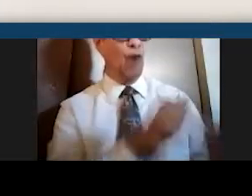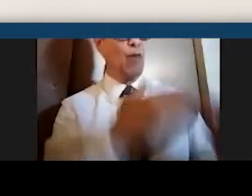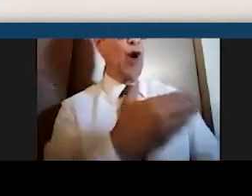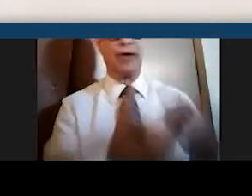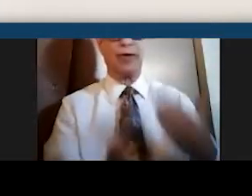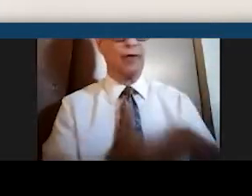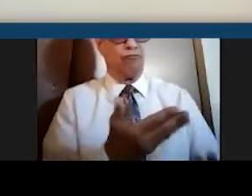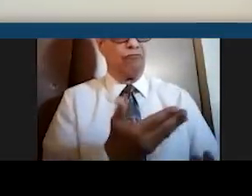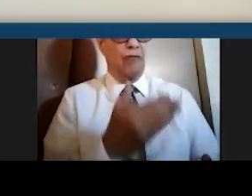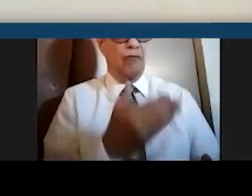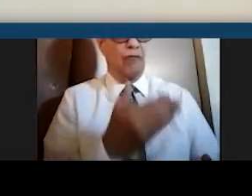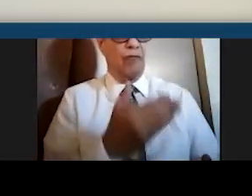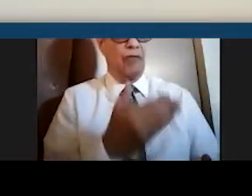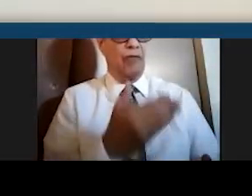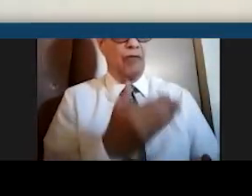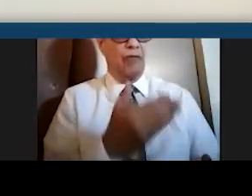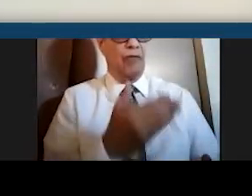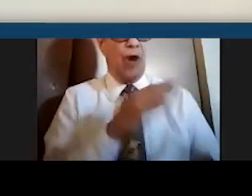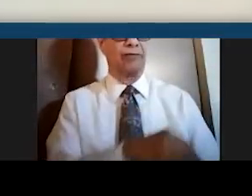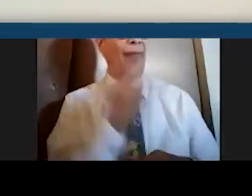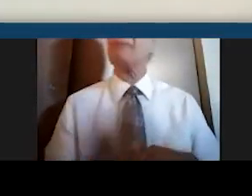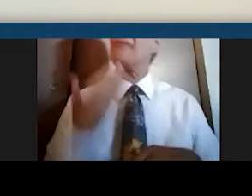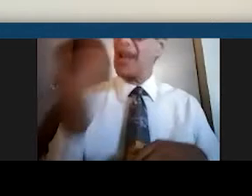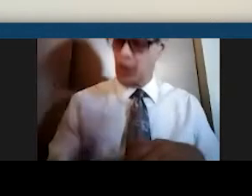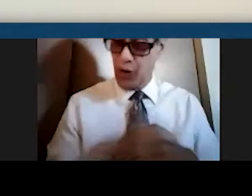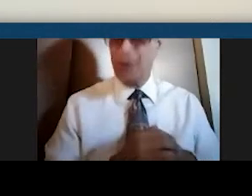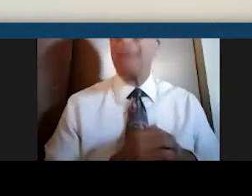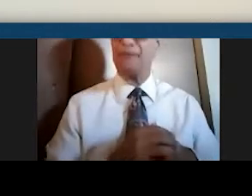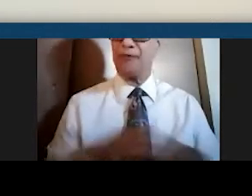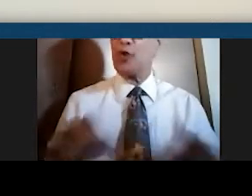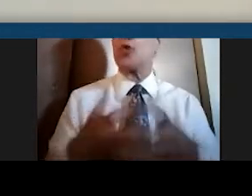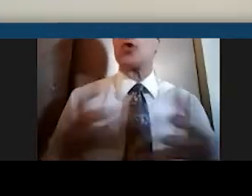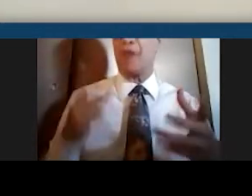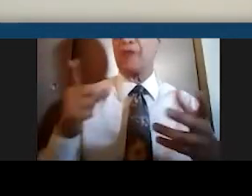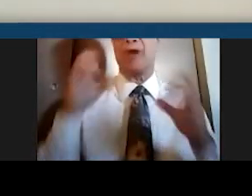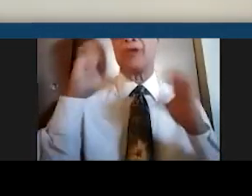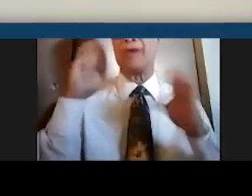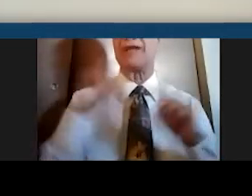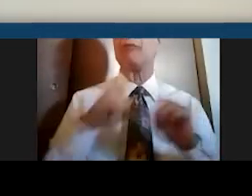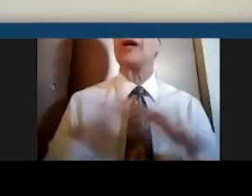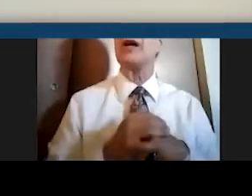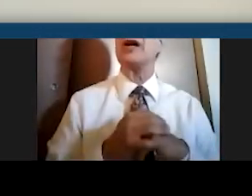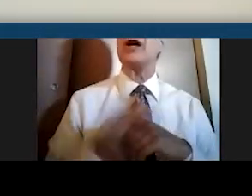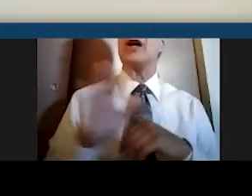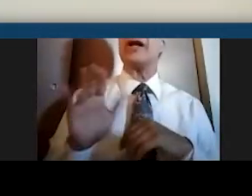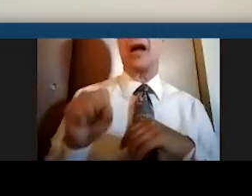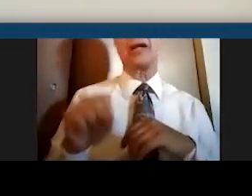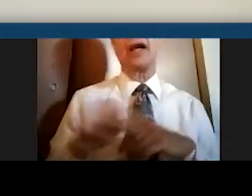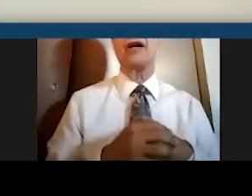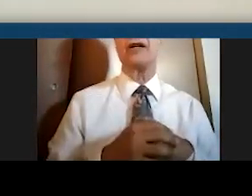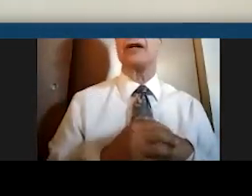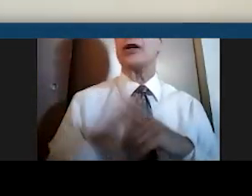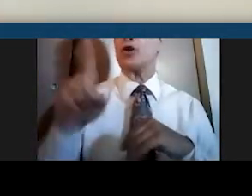you. Thank you so much. That was amazing. But so Goia, you are the only woman on this